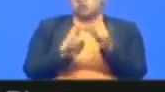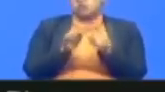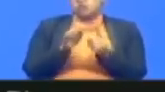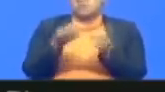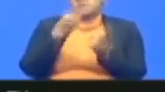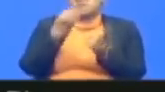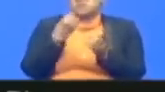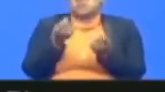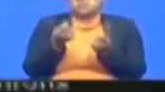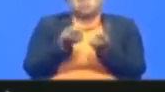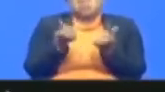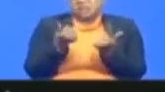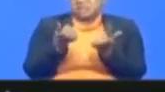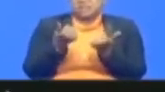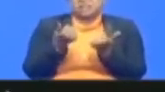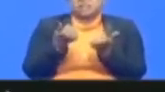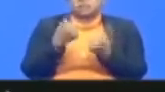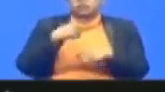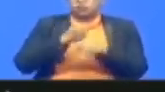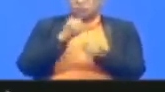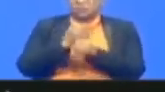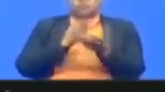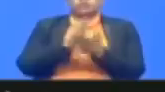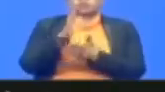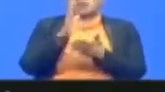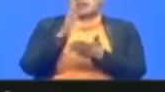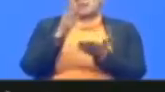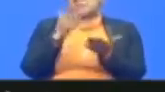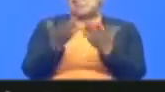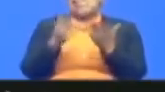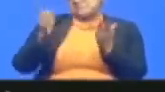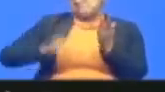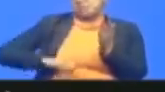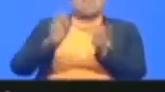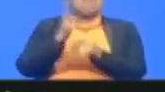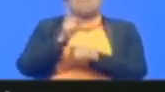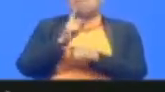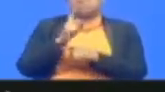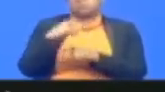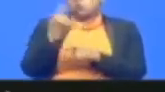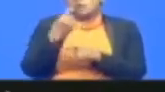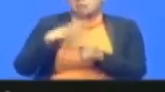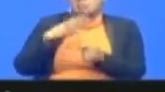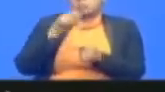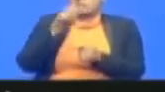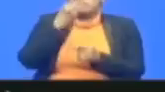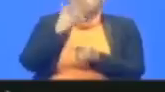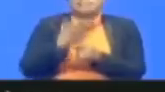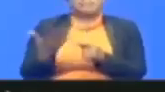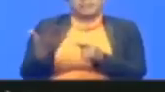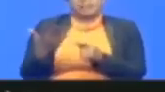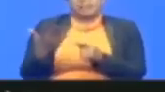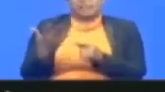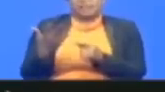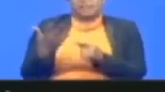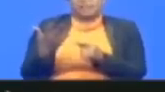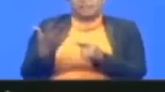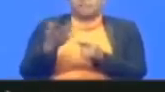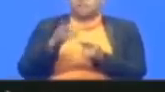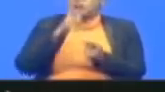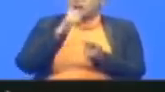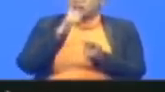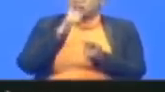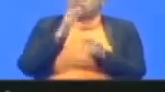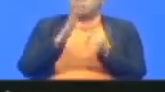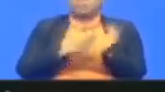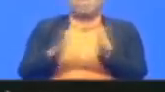least ya watu kukula tu ishikilie tumbo ati si ile ya kushiba. Bora tu watu wakule kitu ishike tumbo. For lunch she